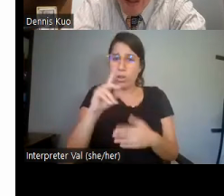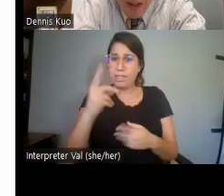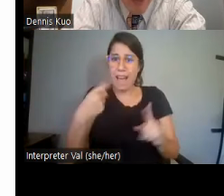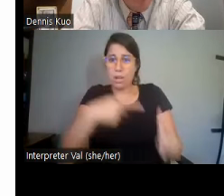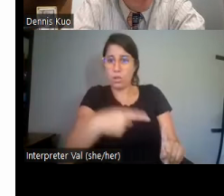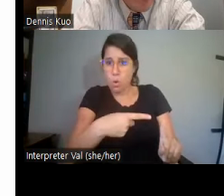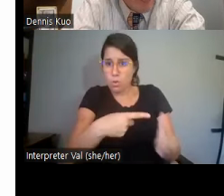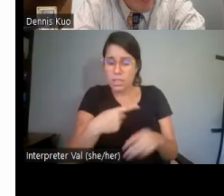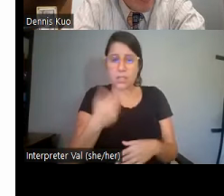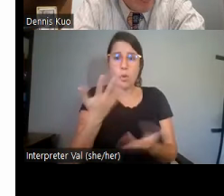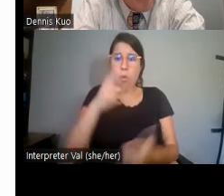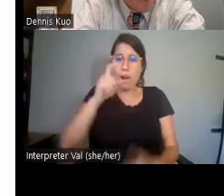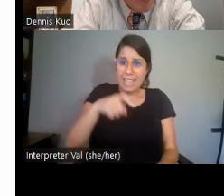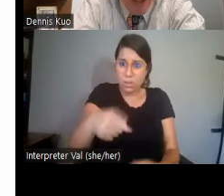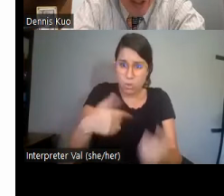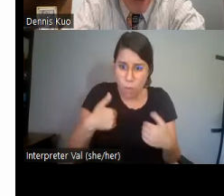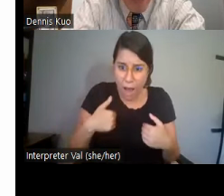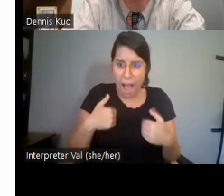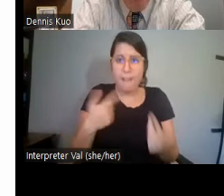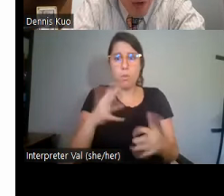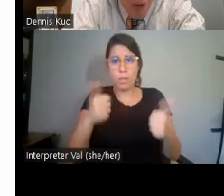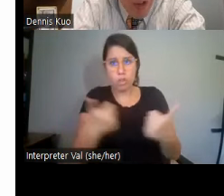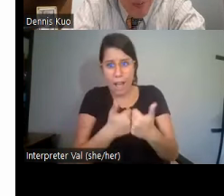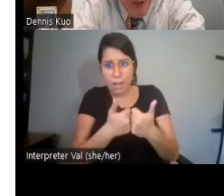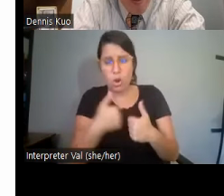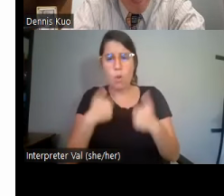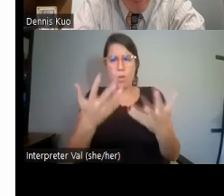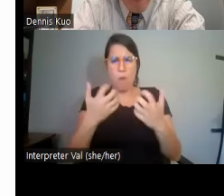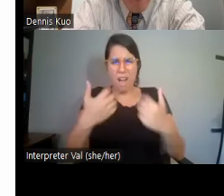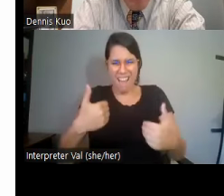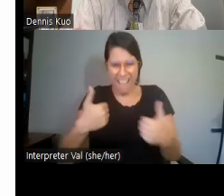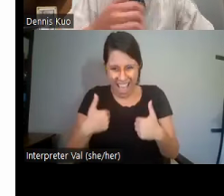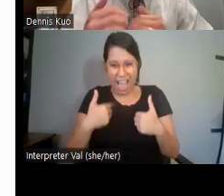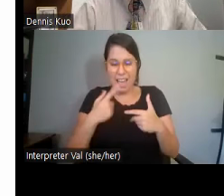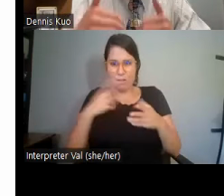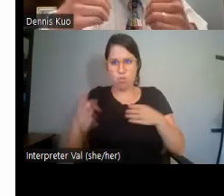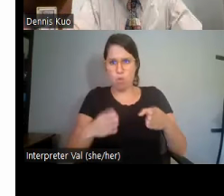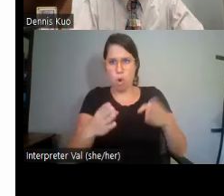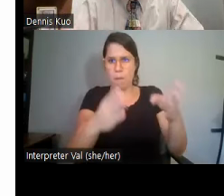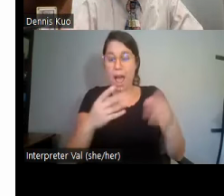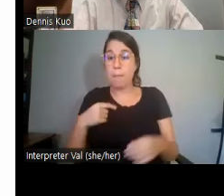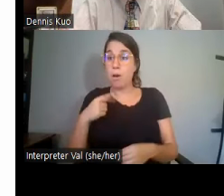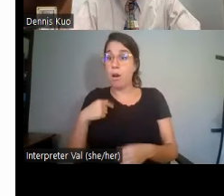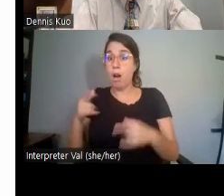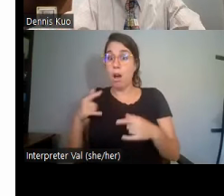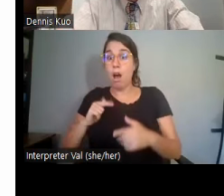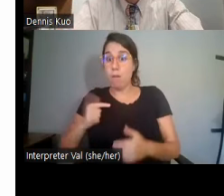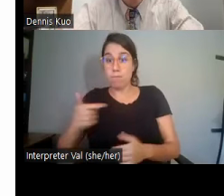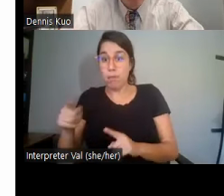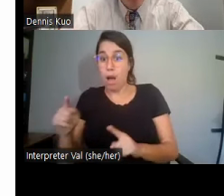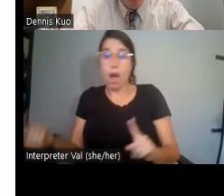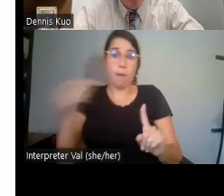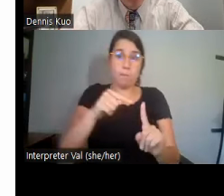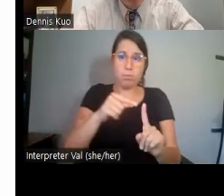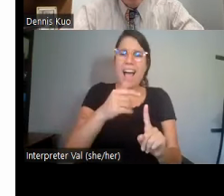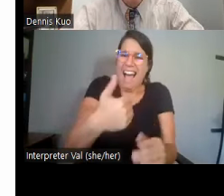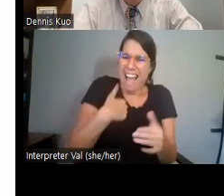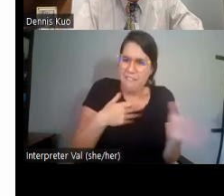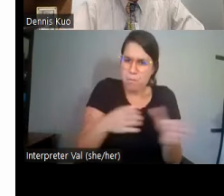kind of needs happen, what the challenges are. There always should be a roadmap, and getting to that roadmap of services,